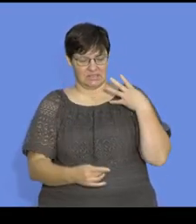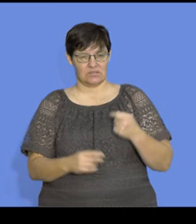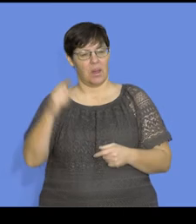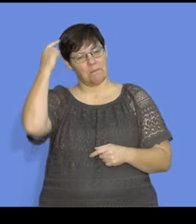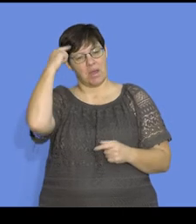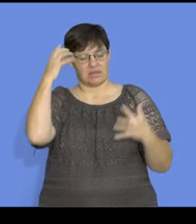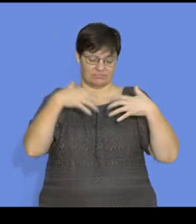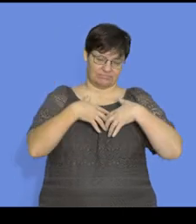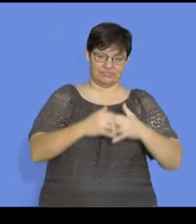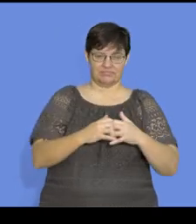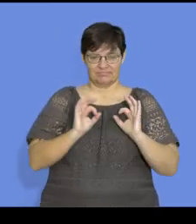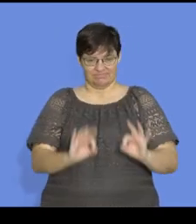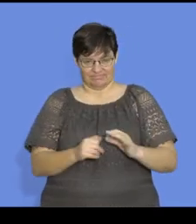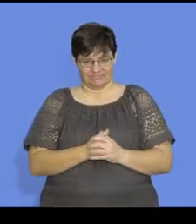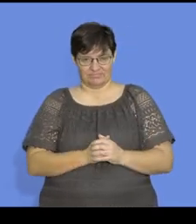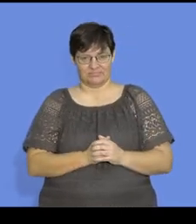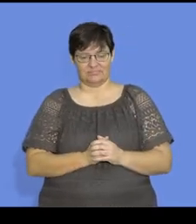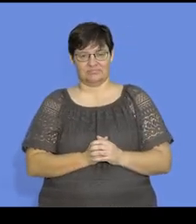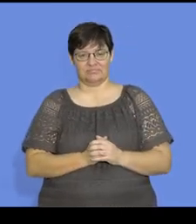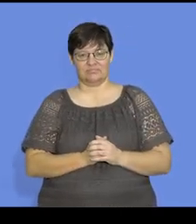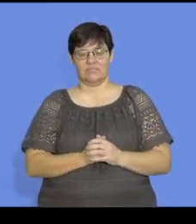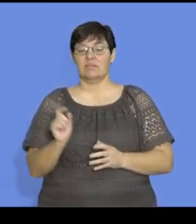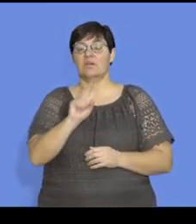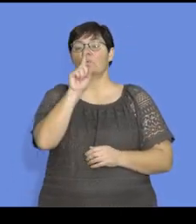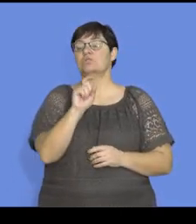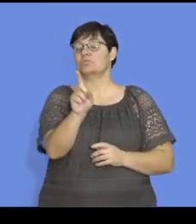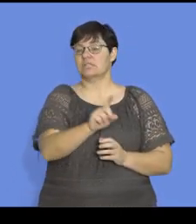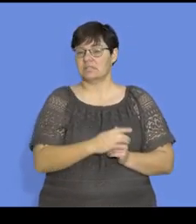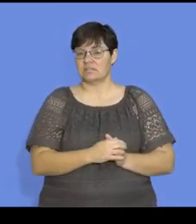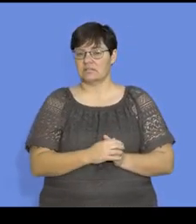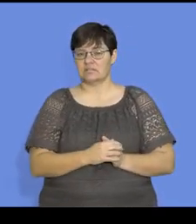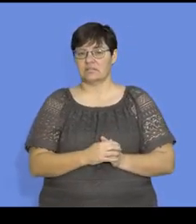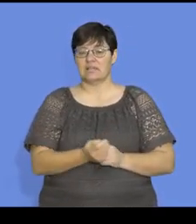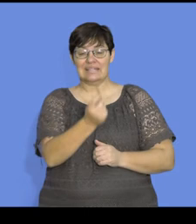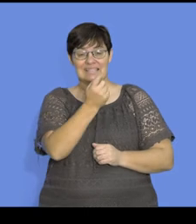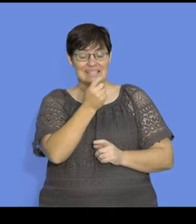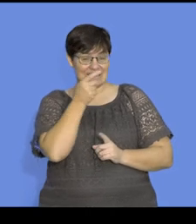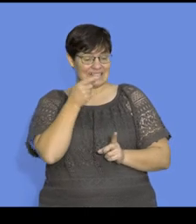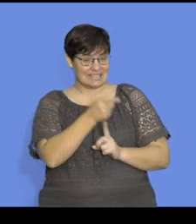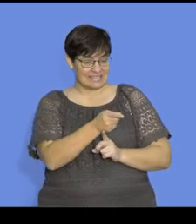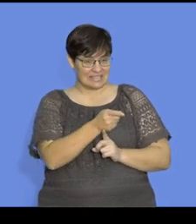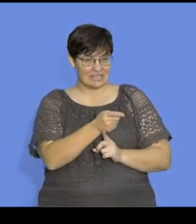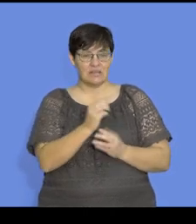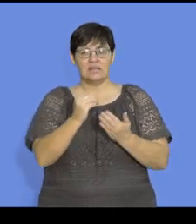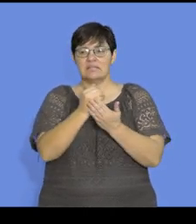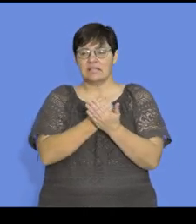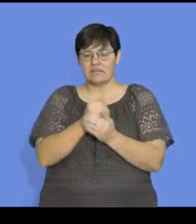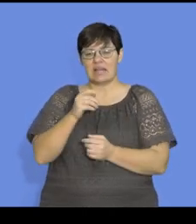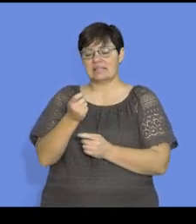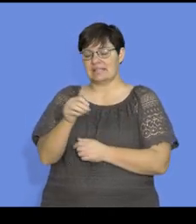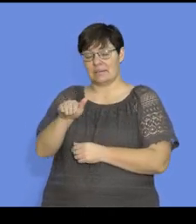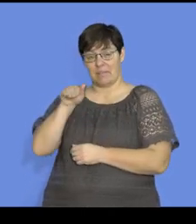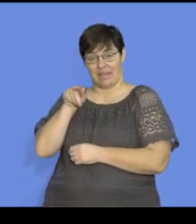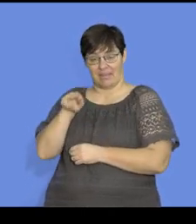our mind in easing into things, right? And the question is, the seeds conserved in a seed